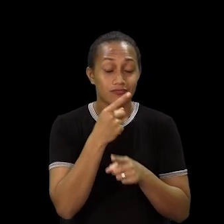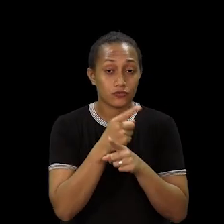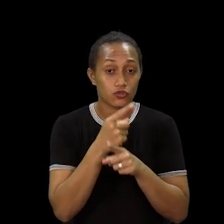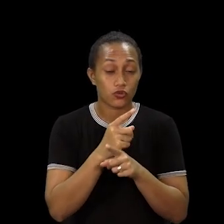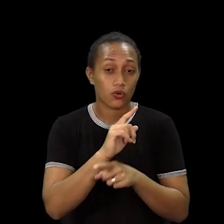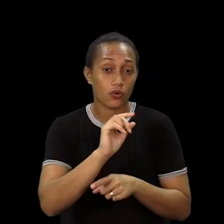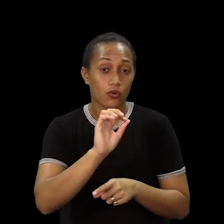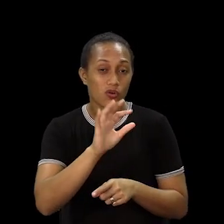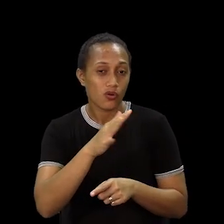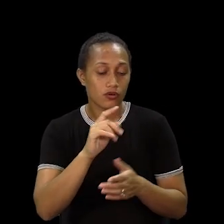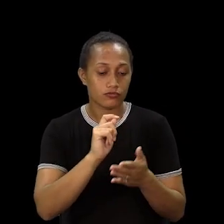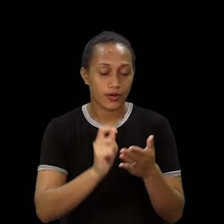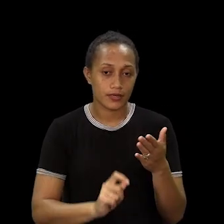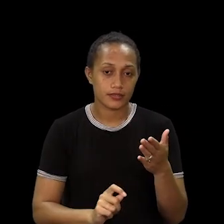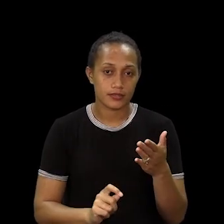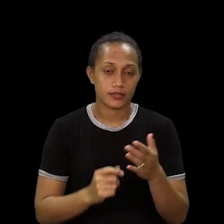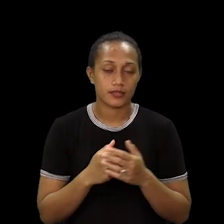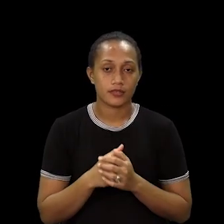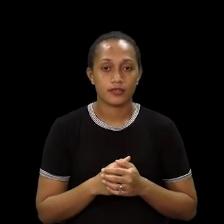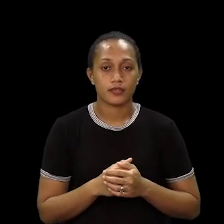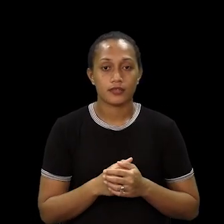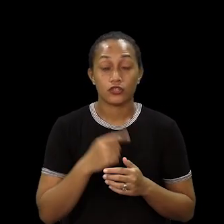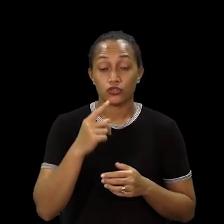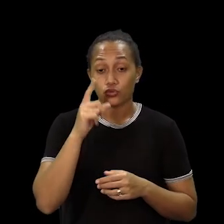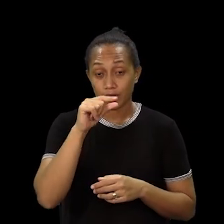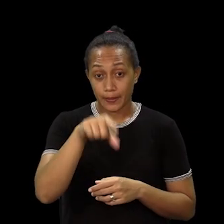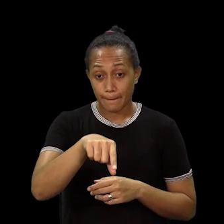when we speak or write.